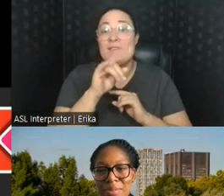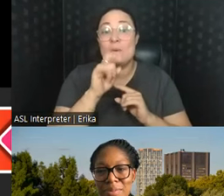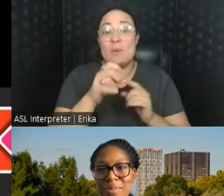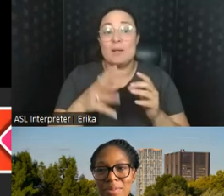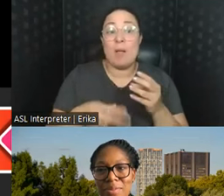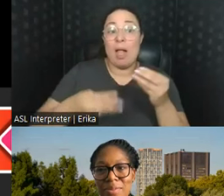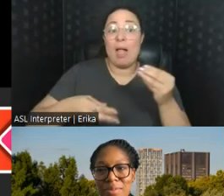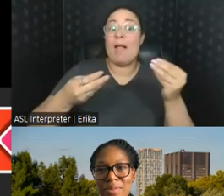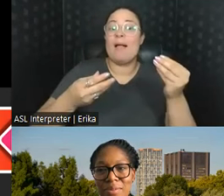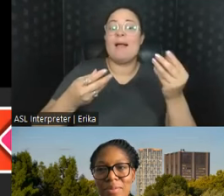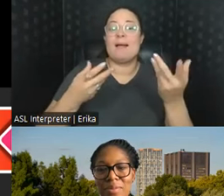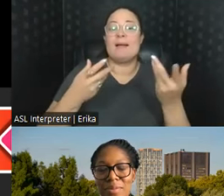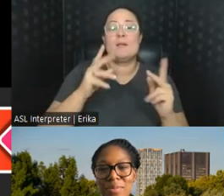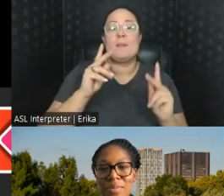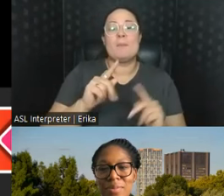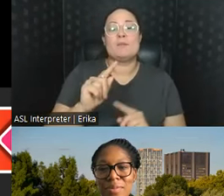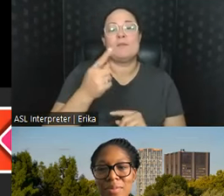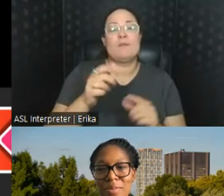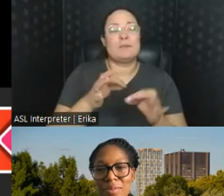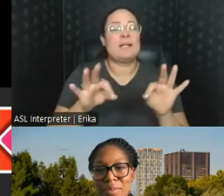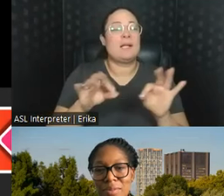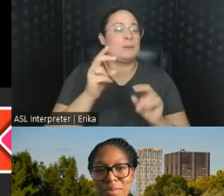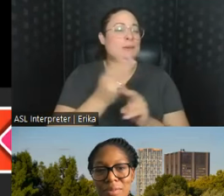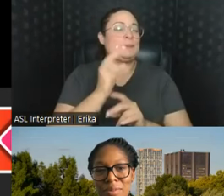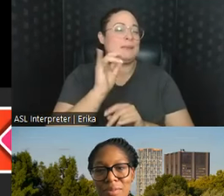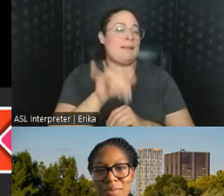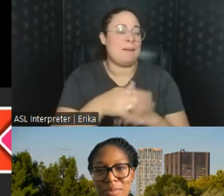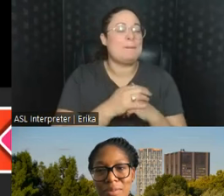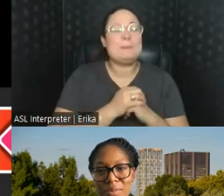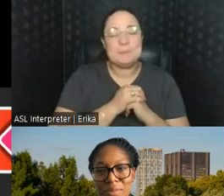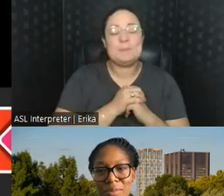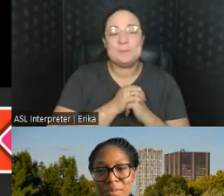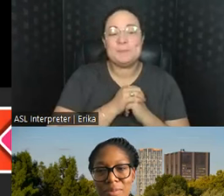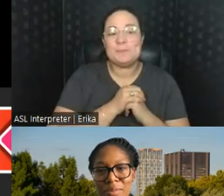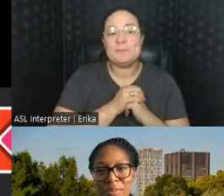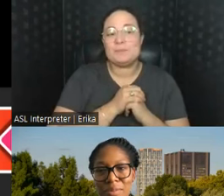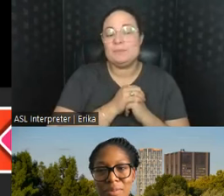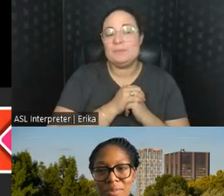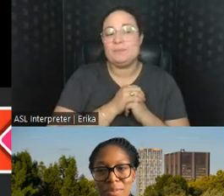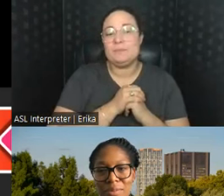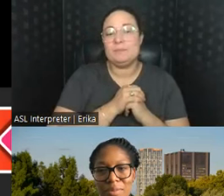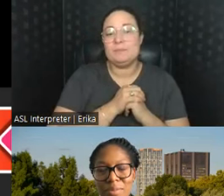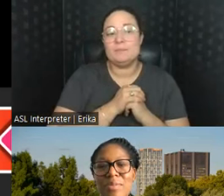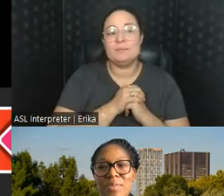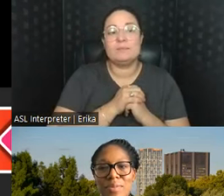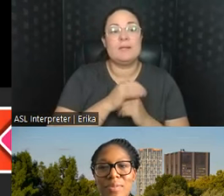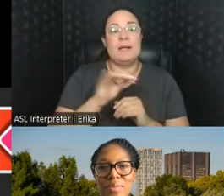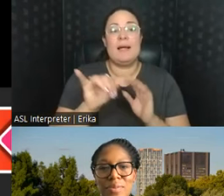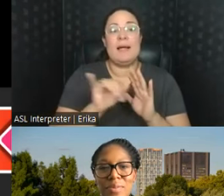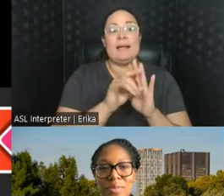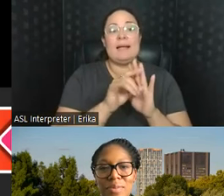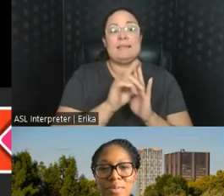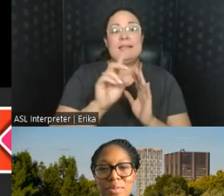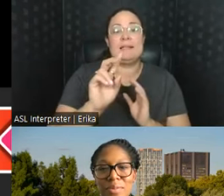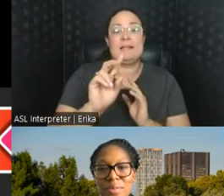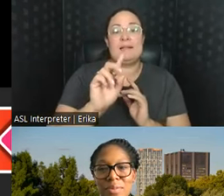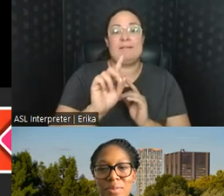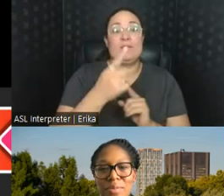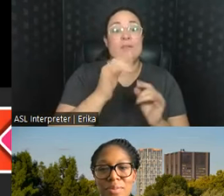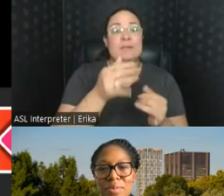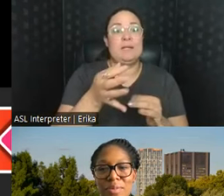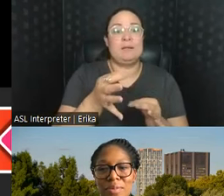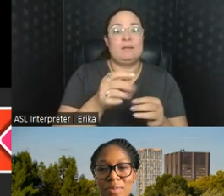so with person first language, all right? So identity first, we're gonna flip that over on its head.